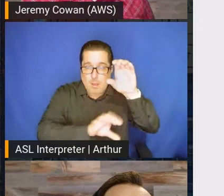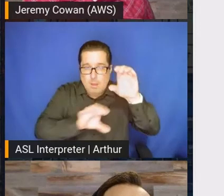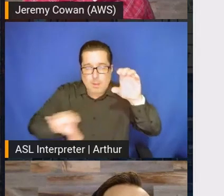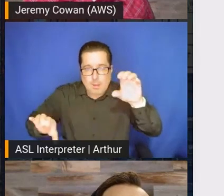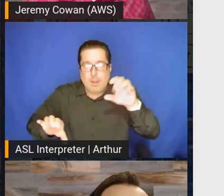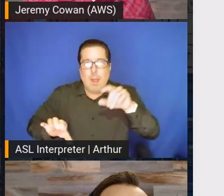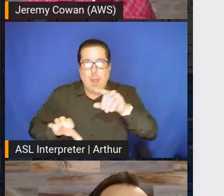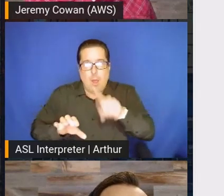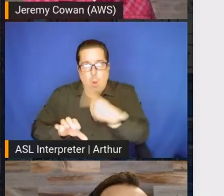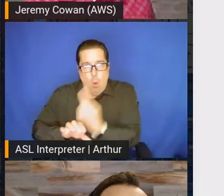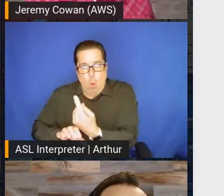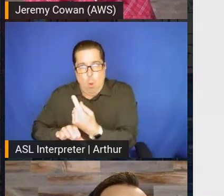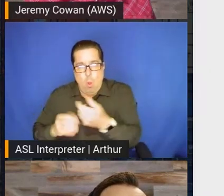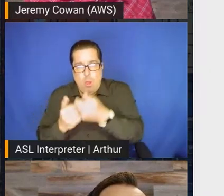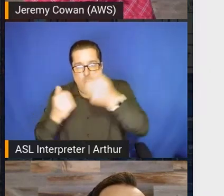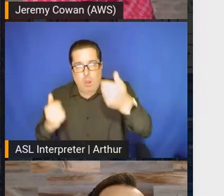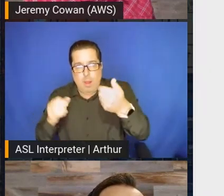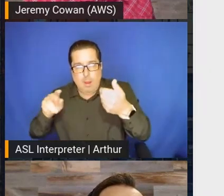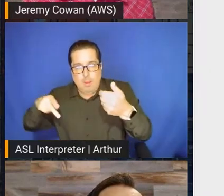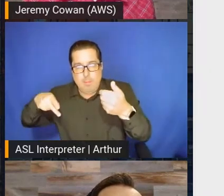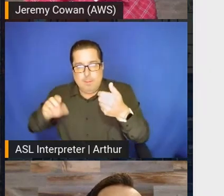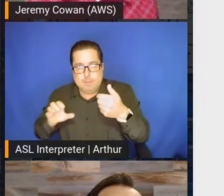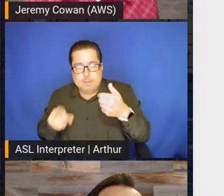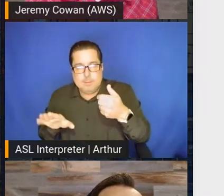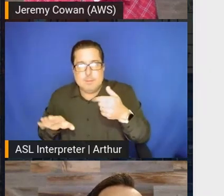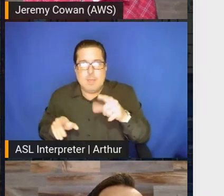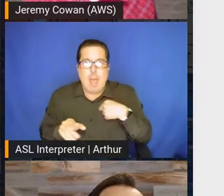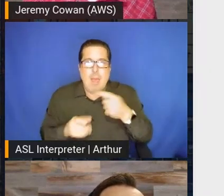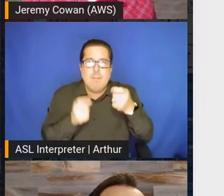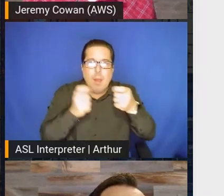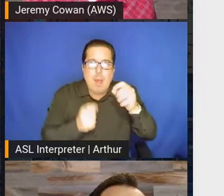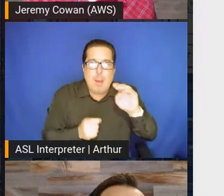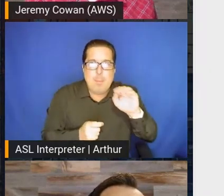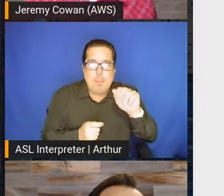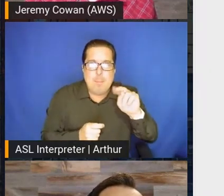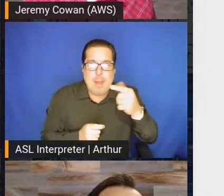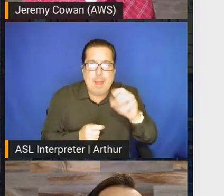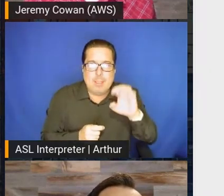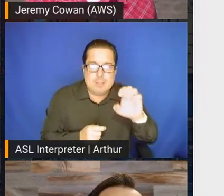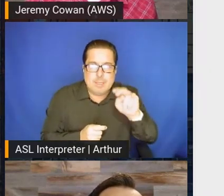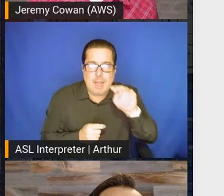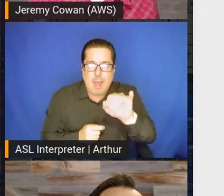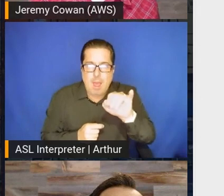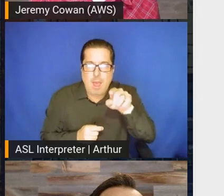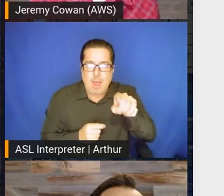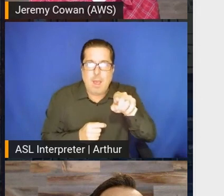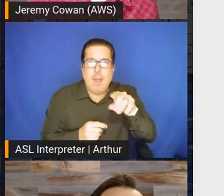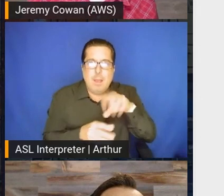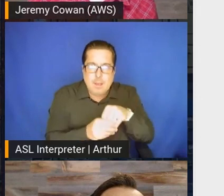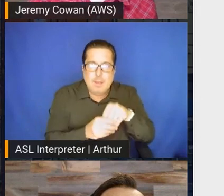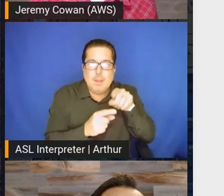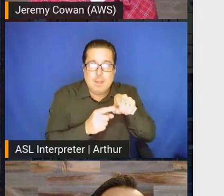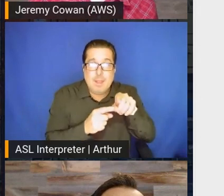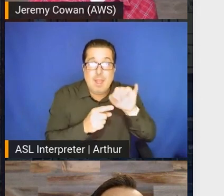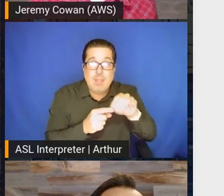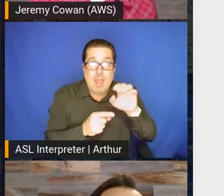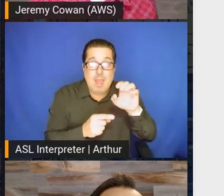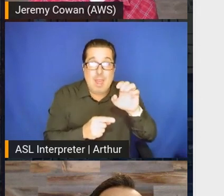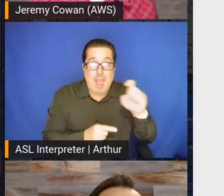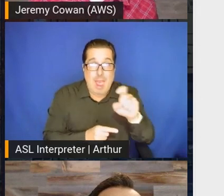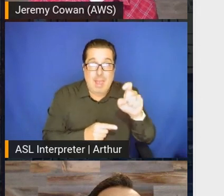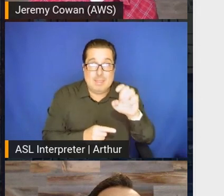VPC. We do provision something called as a managed ENI, which are also called as XENIs or XENIs. And these XENIs